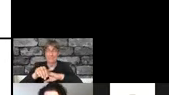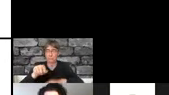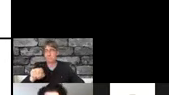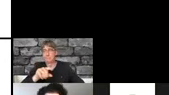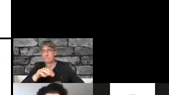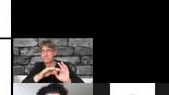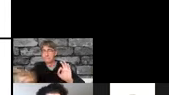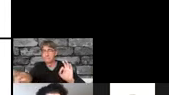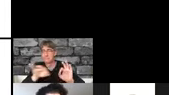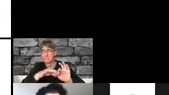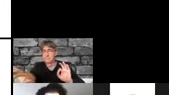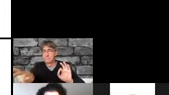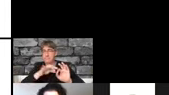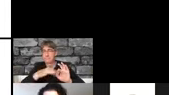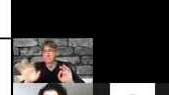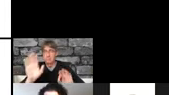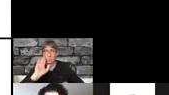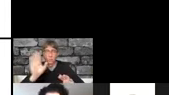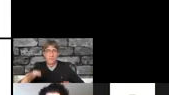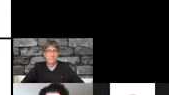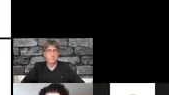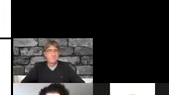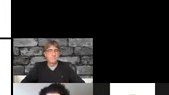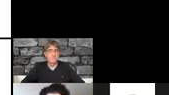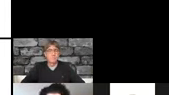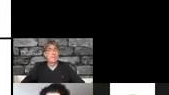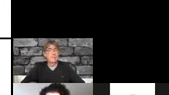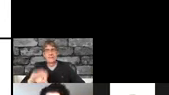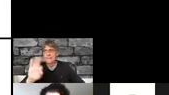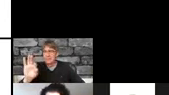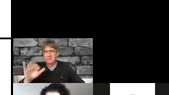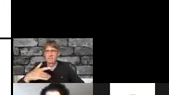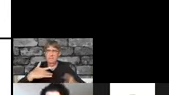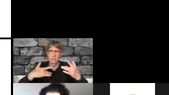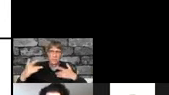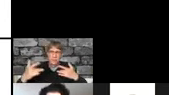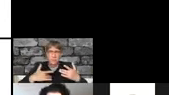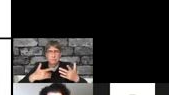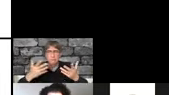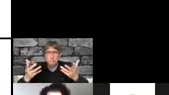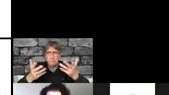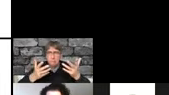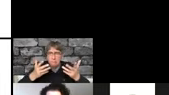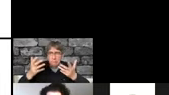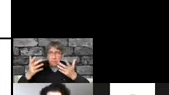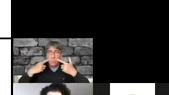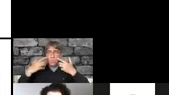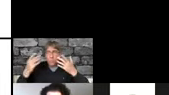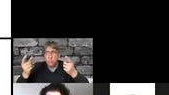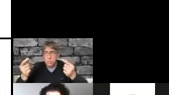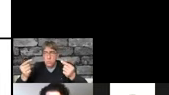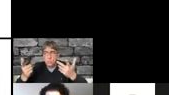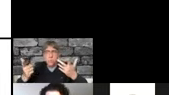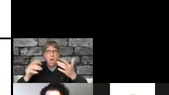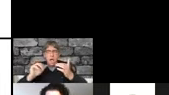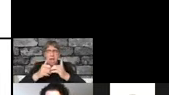Next slide, please. If at any point during the meeting you have any technical questions about Zoom or the accessibility